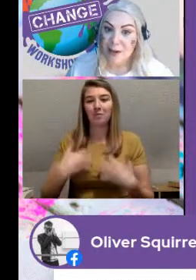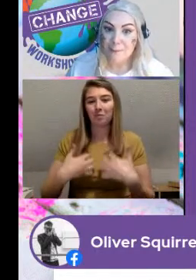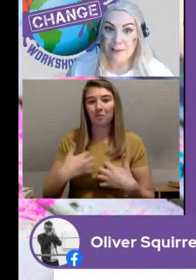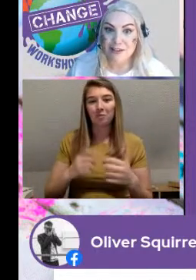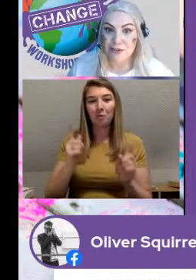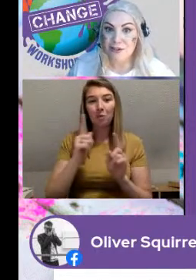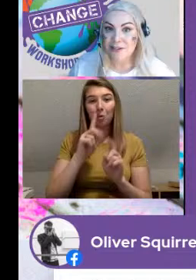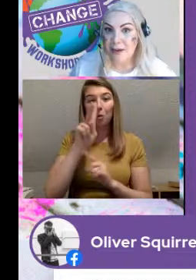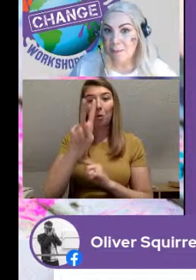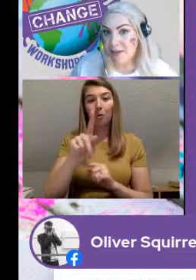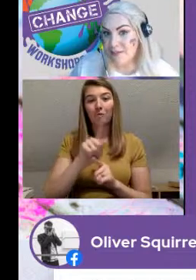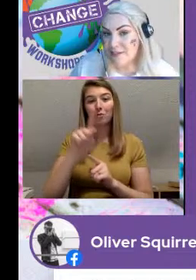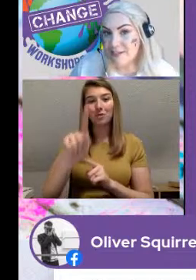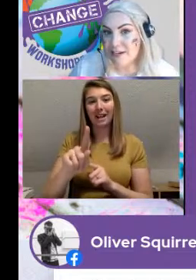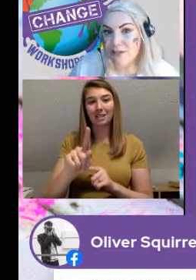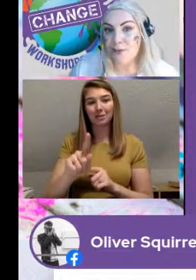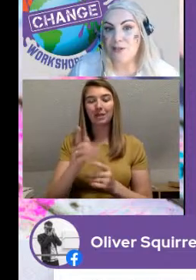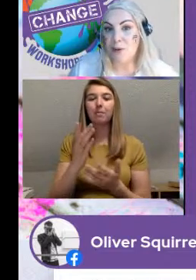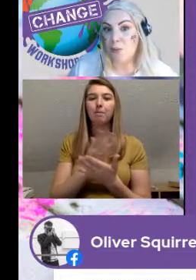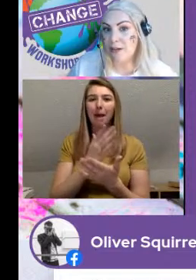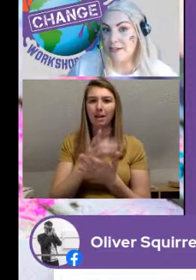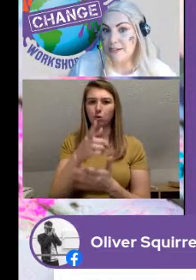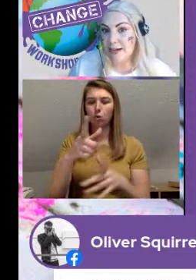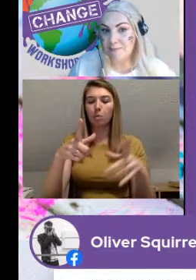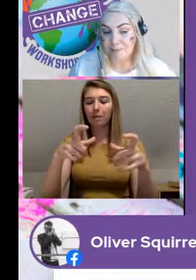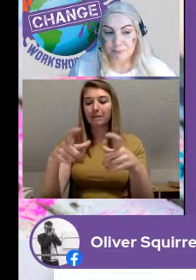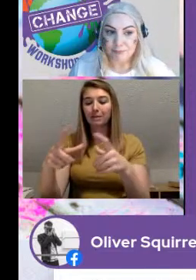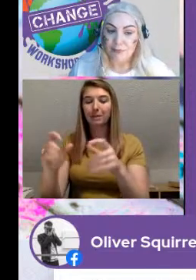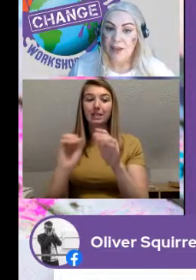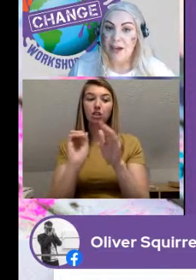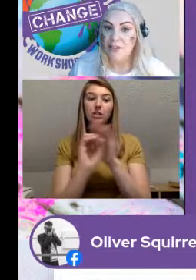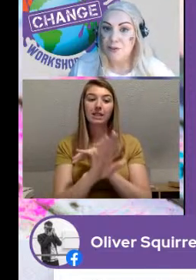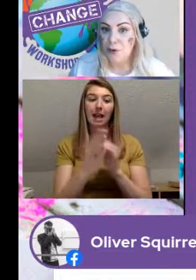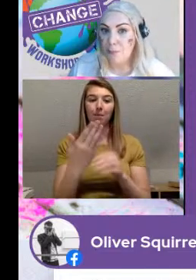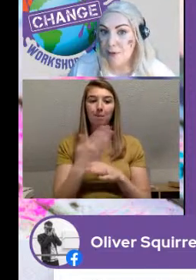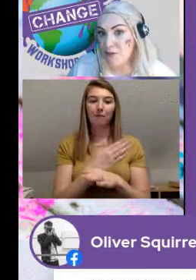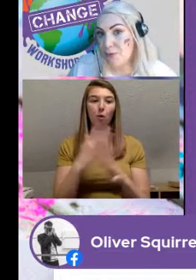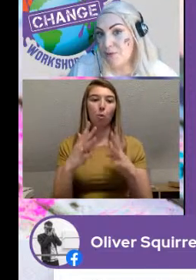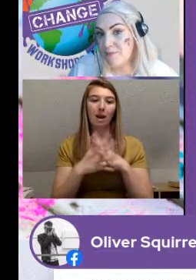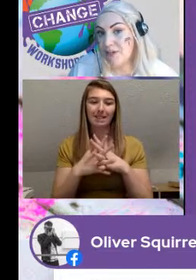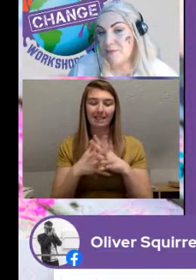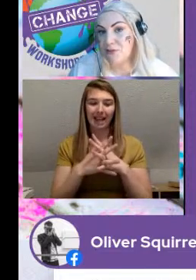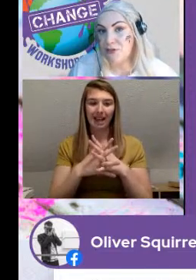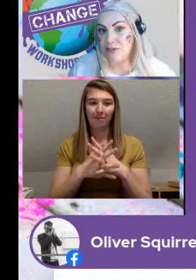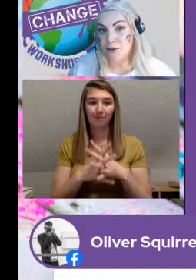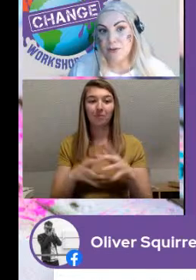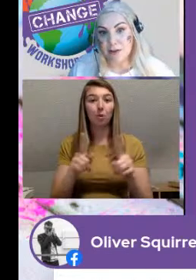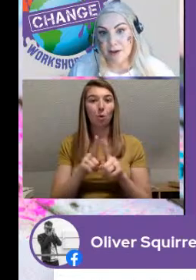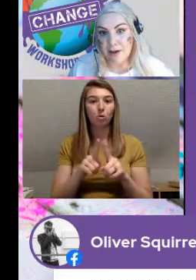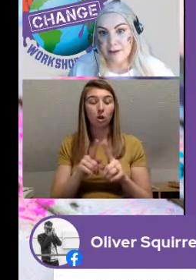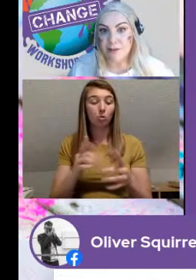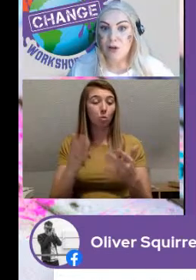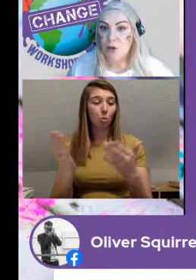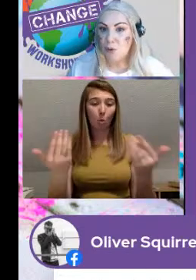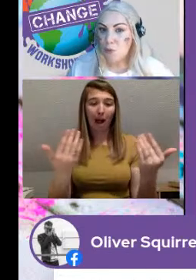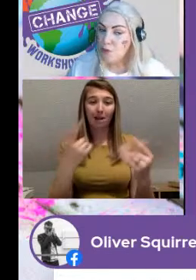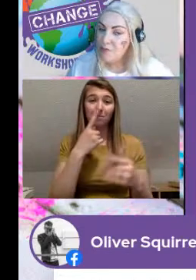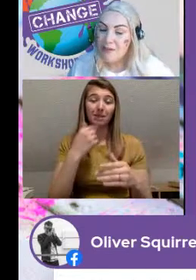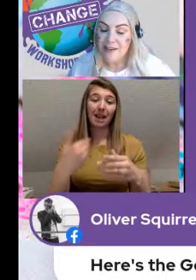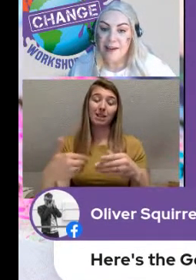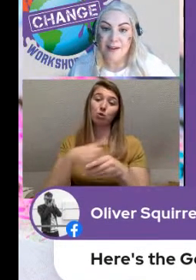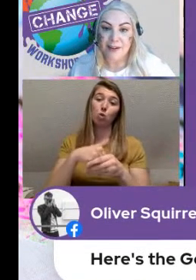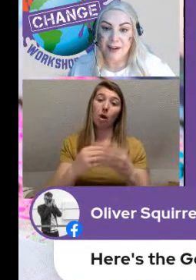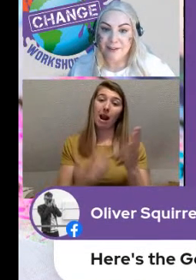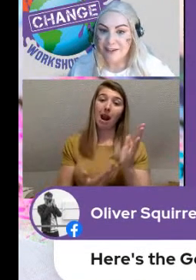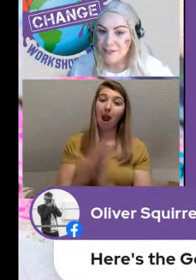So make sure you get pictures sent to us by Wednesday. And you are most welcome to come and join us on the live, or